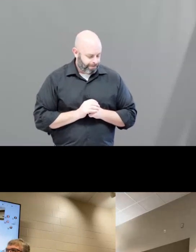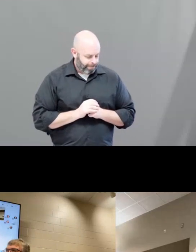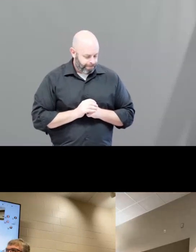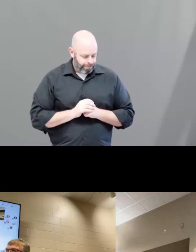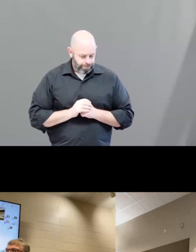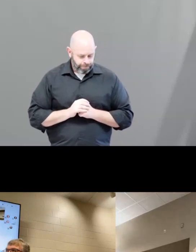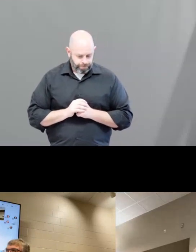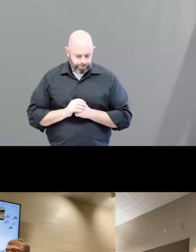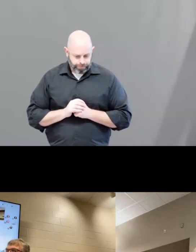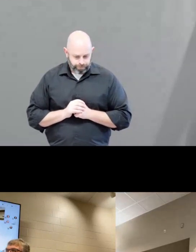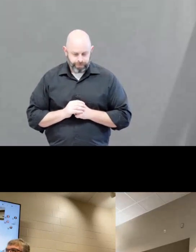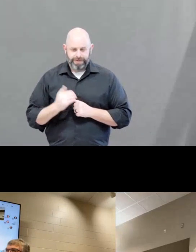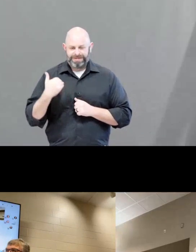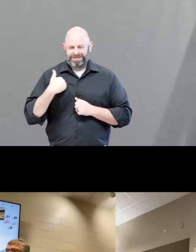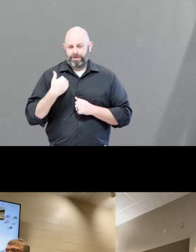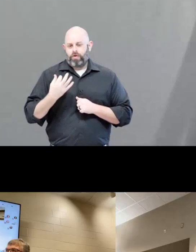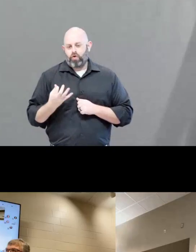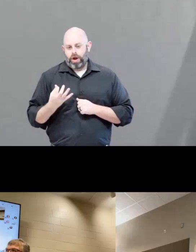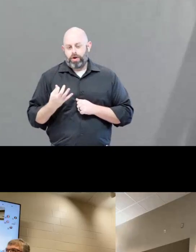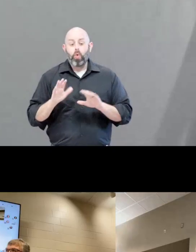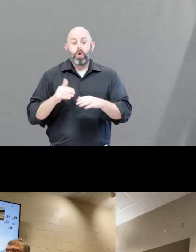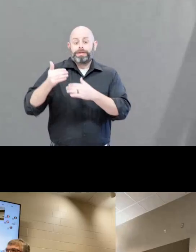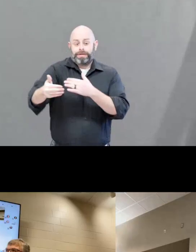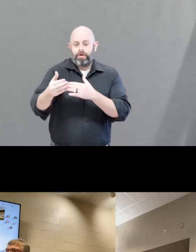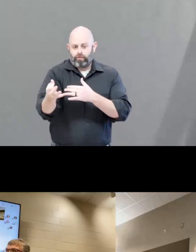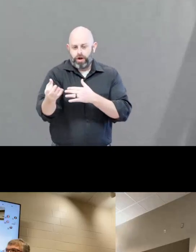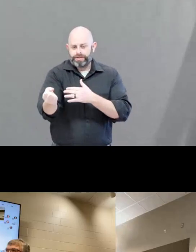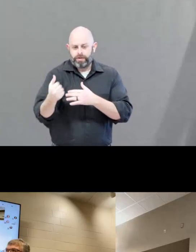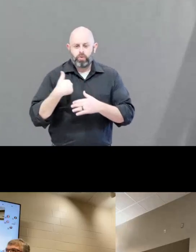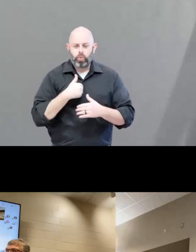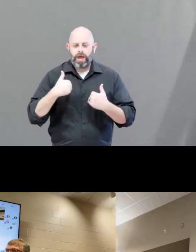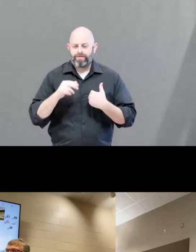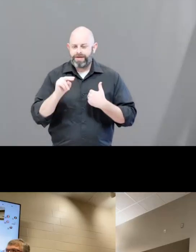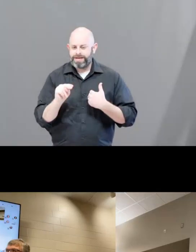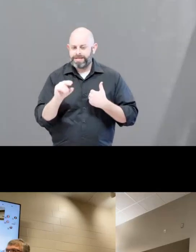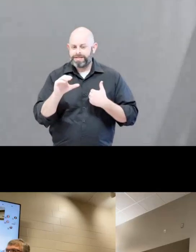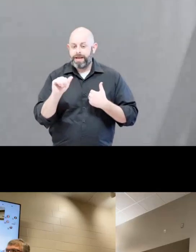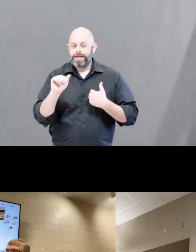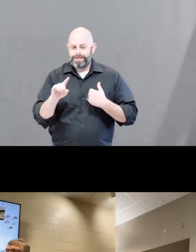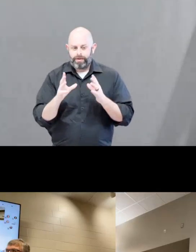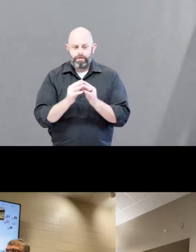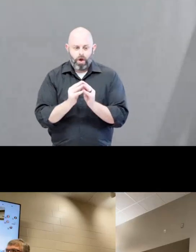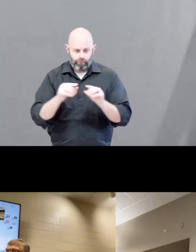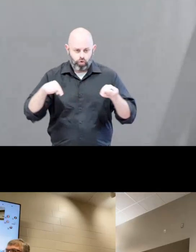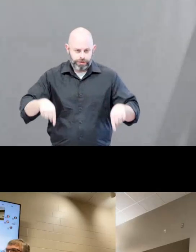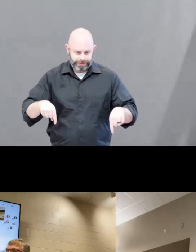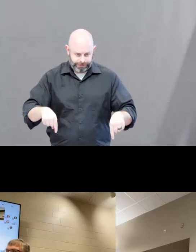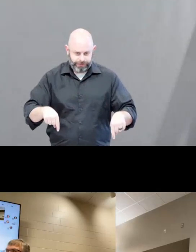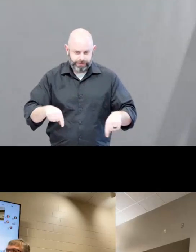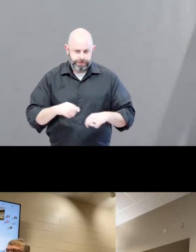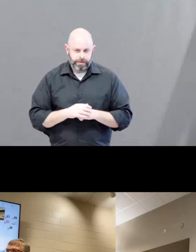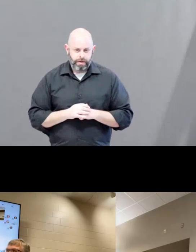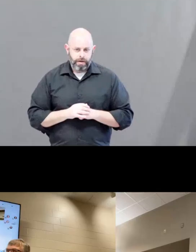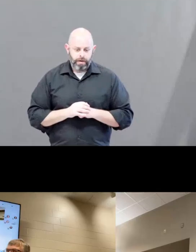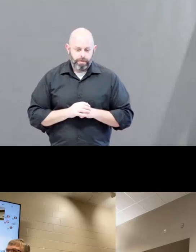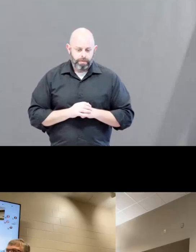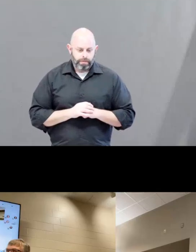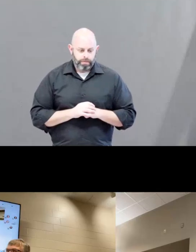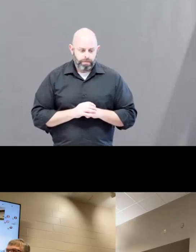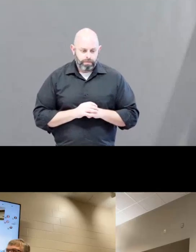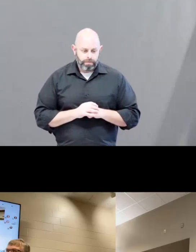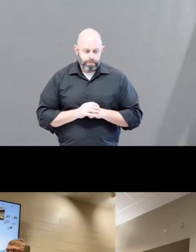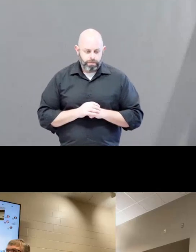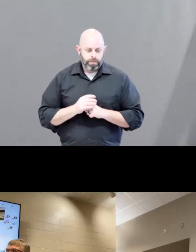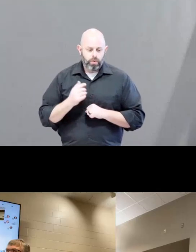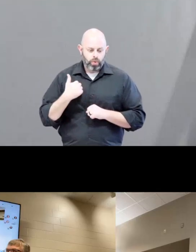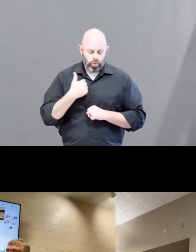On Friday and Saturday, we have the NCAD conference, and we are